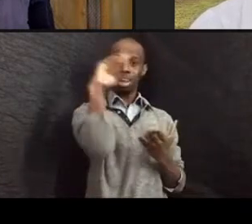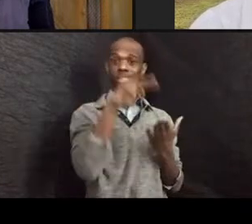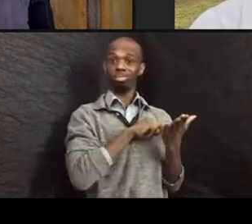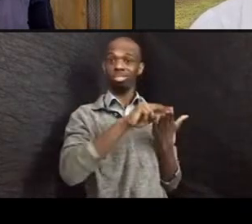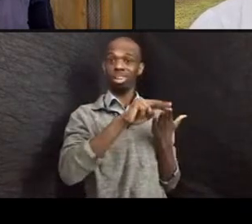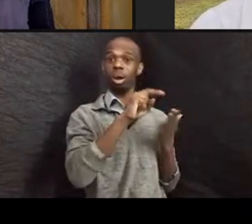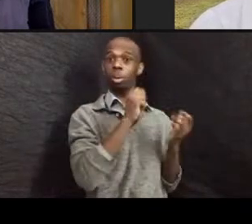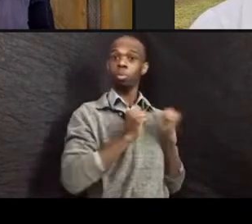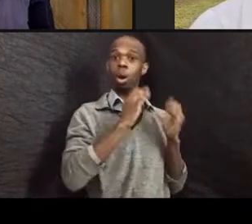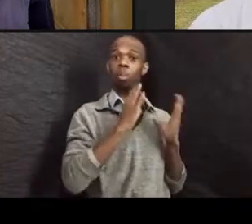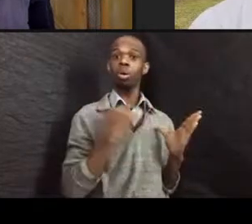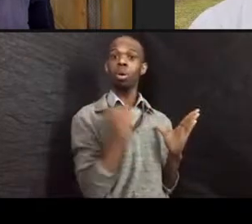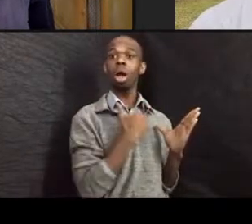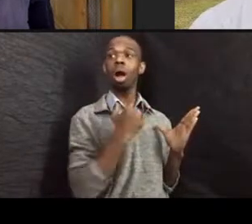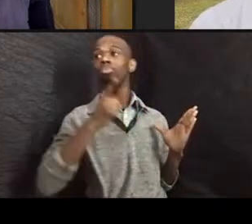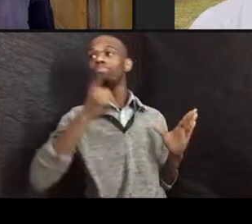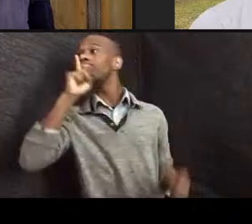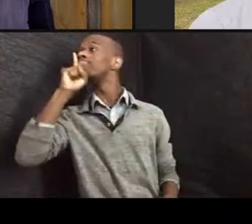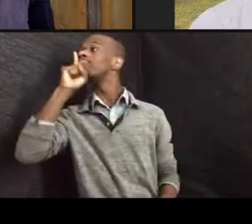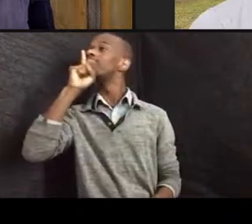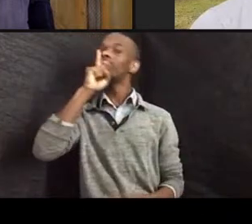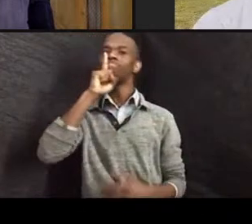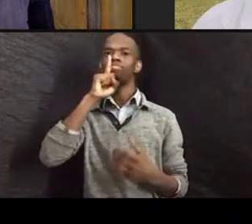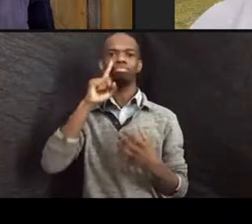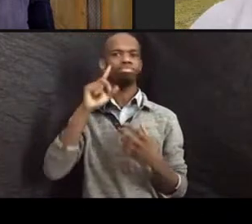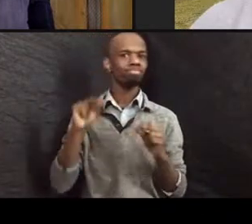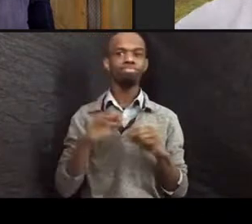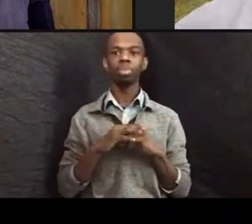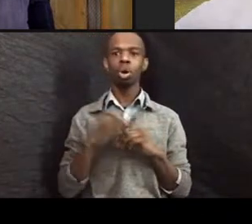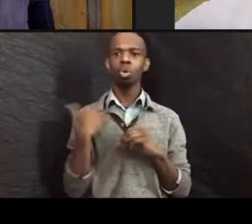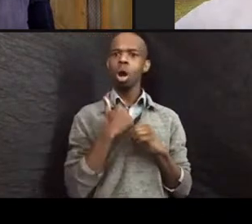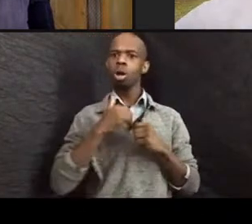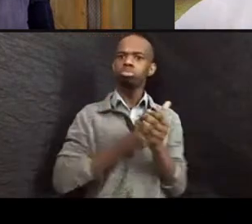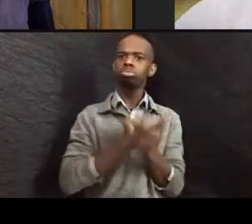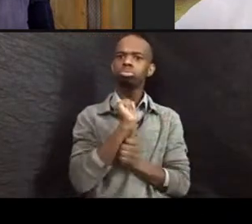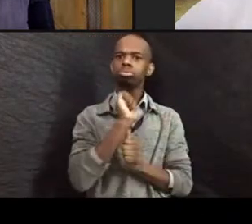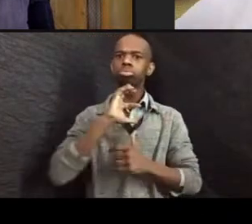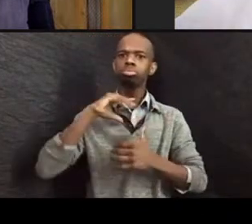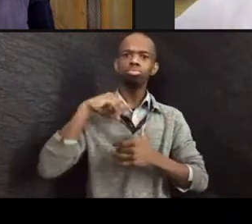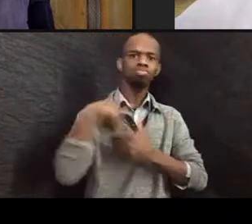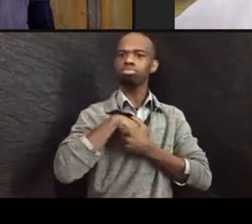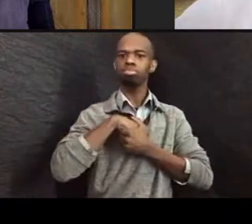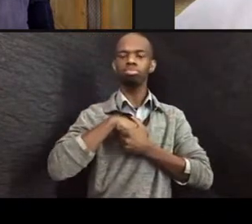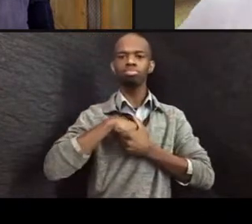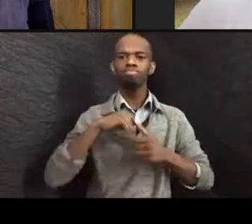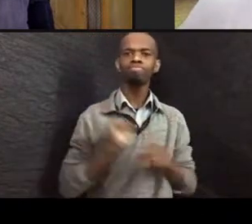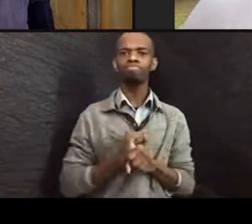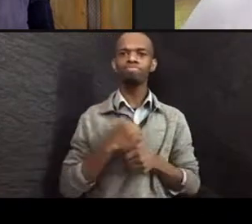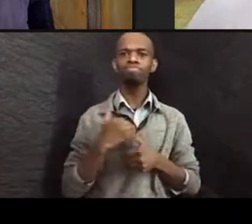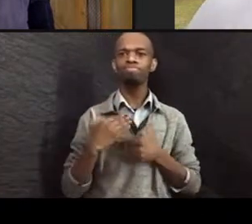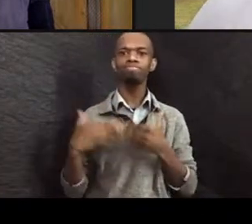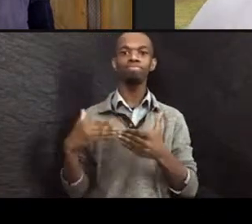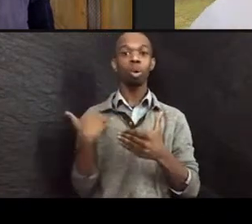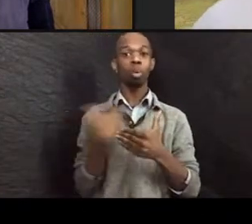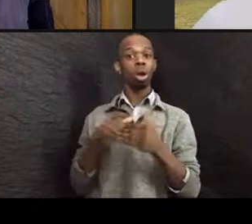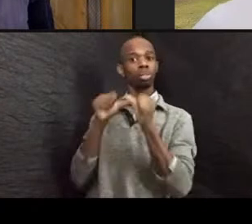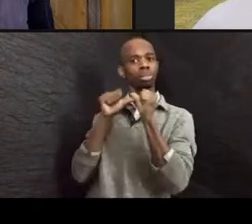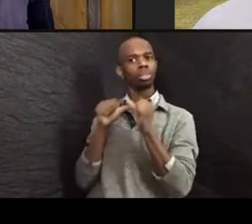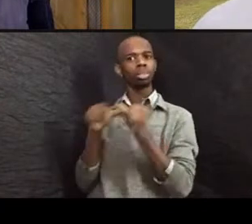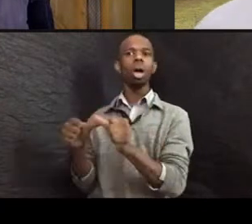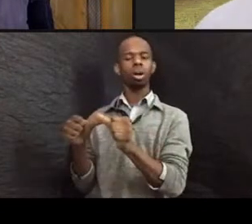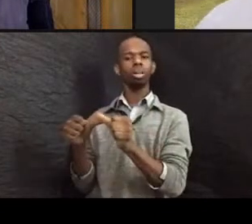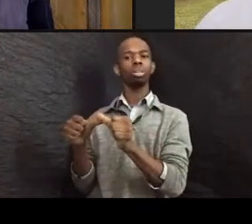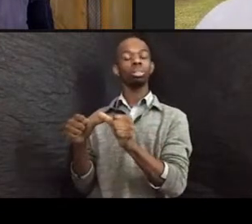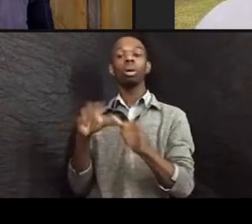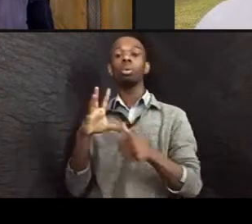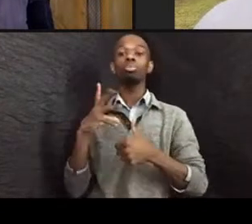been doing the work. Black dance artists continue to make work. And to stay involved, we hold